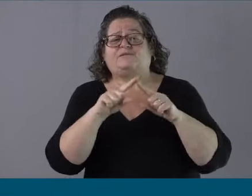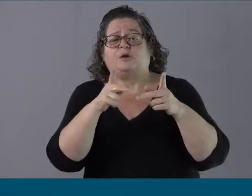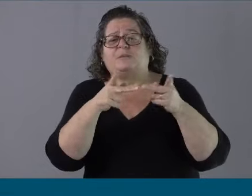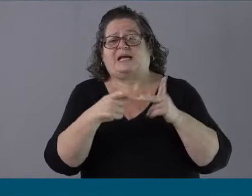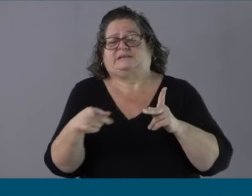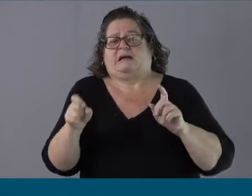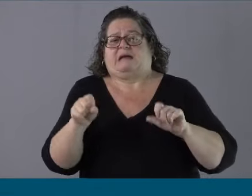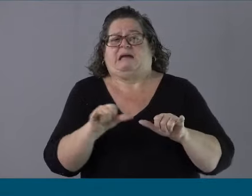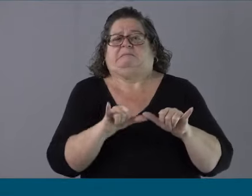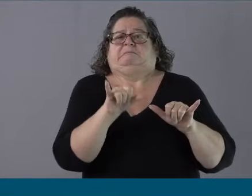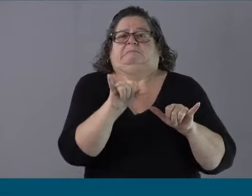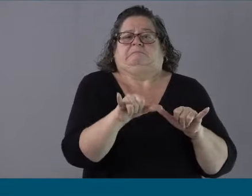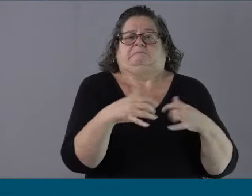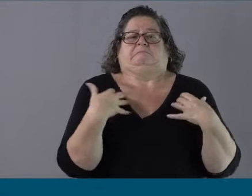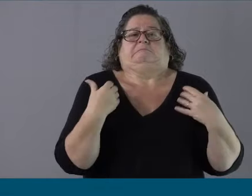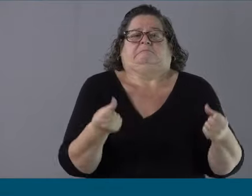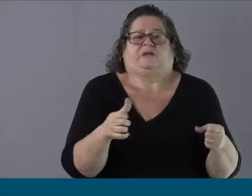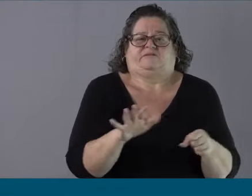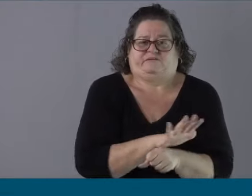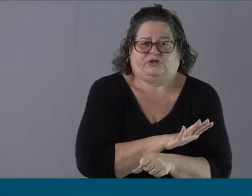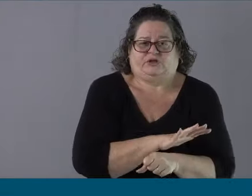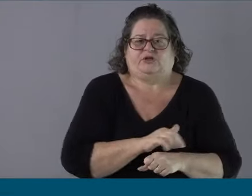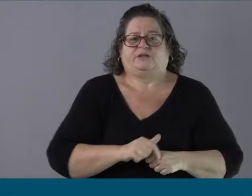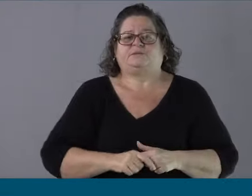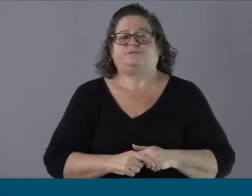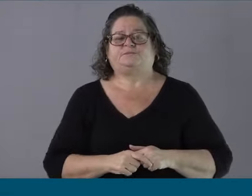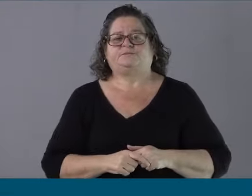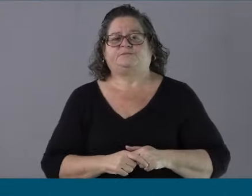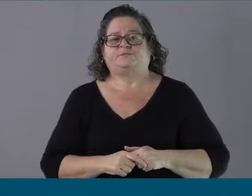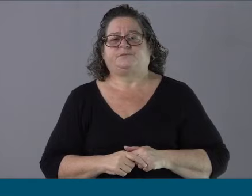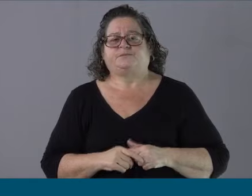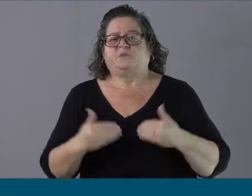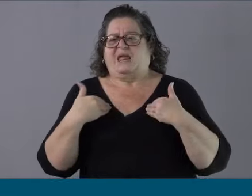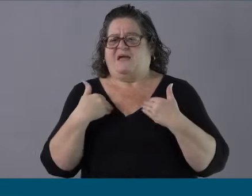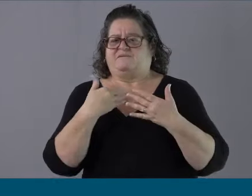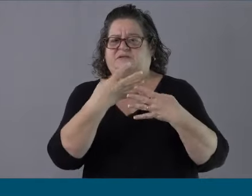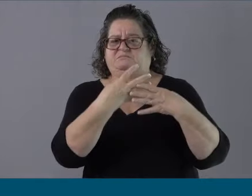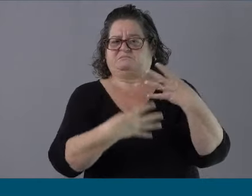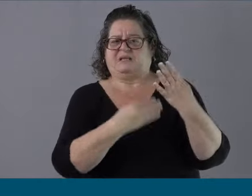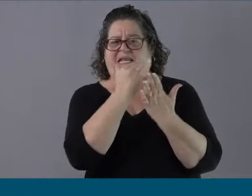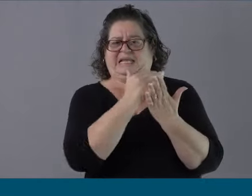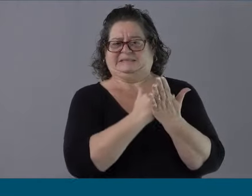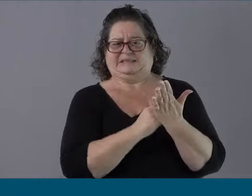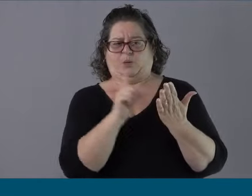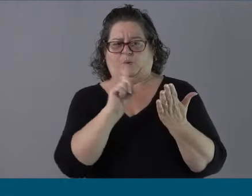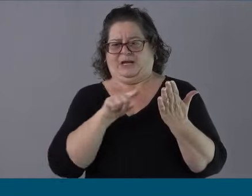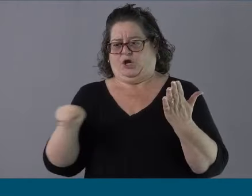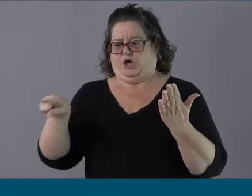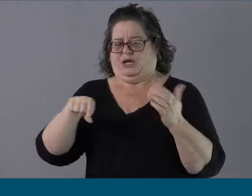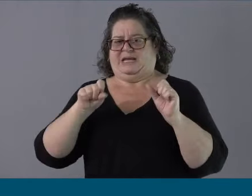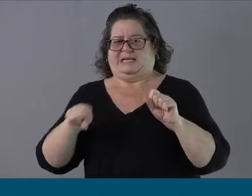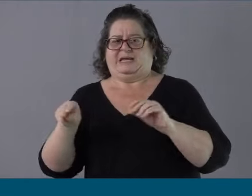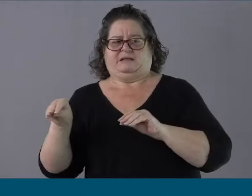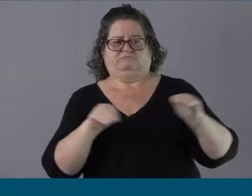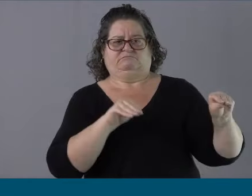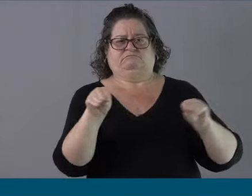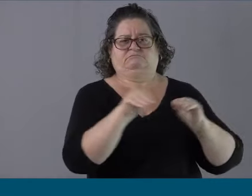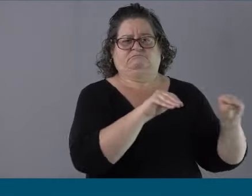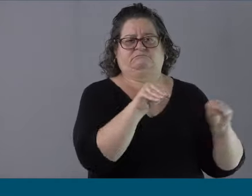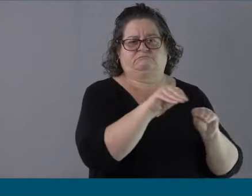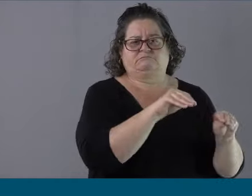tracking dashboard, but we also know that we need additional beds. So the department has provided $10 million